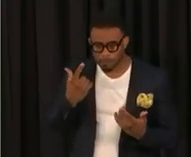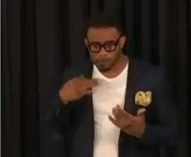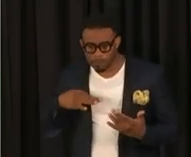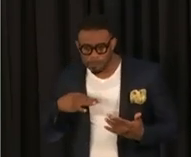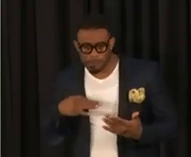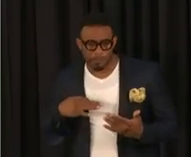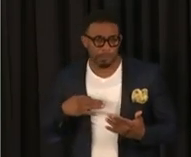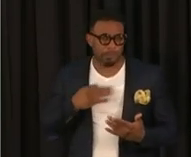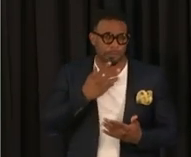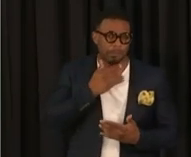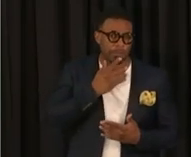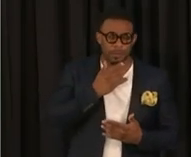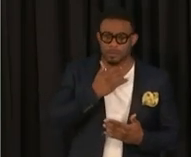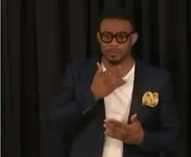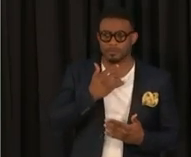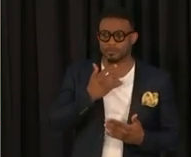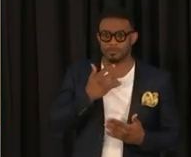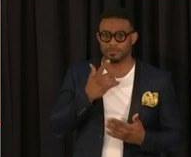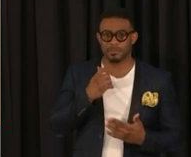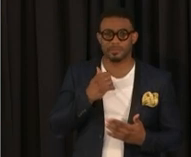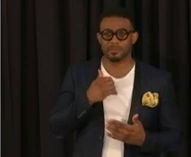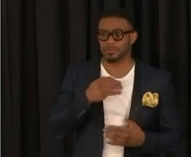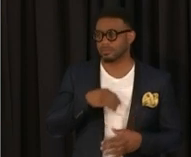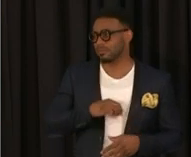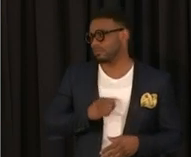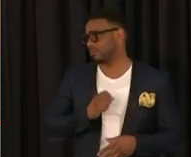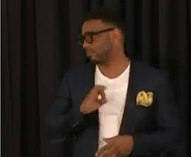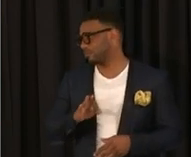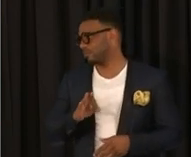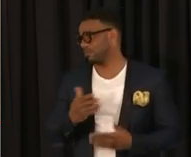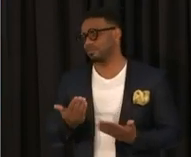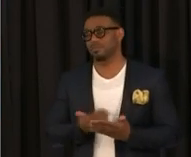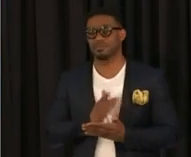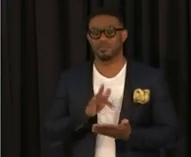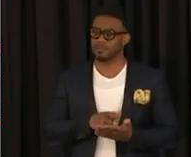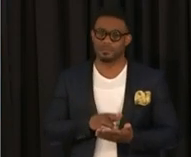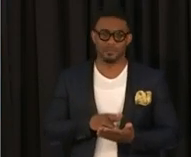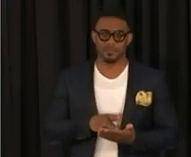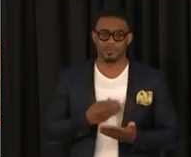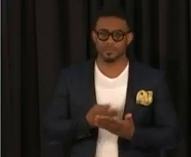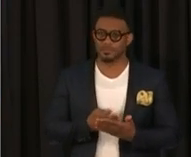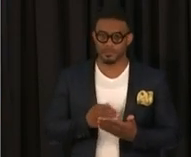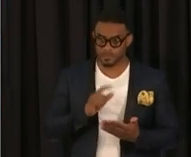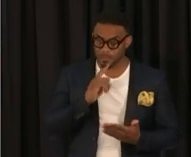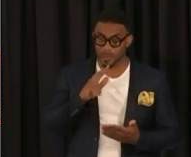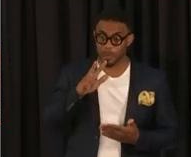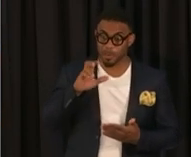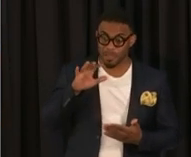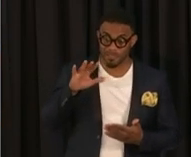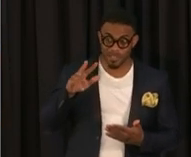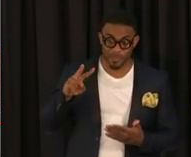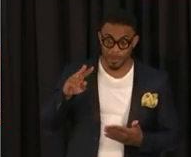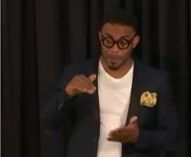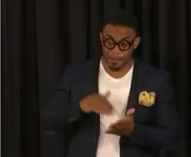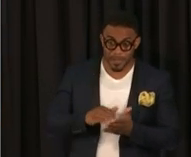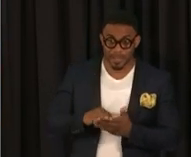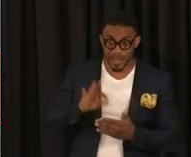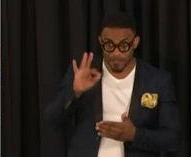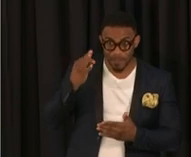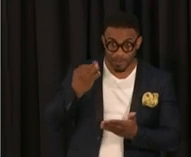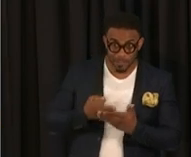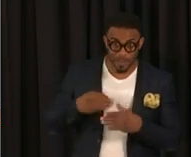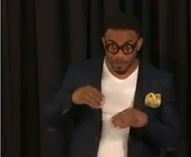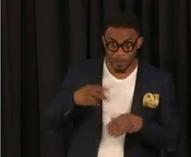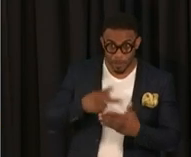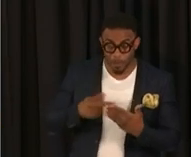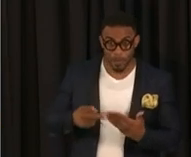their eligibility and just, you know, be turned off by a new source of funding. This is a $352 million